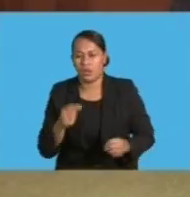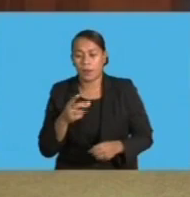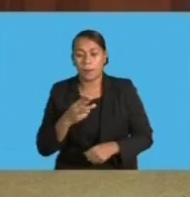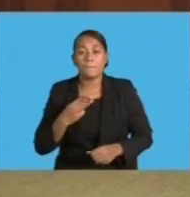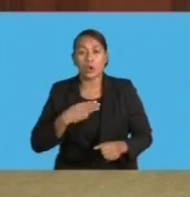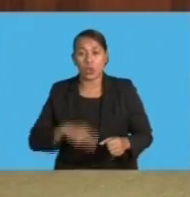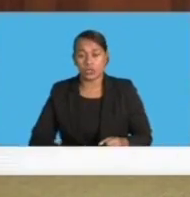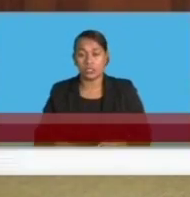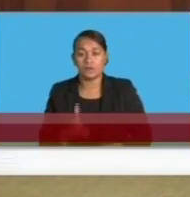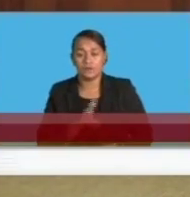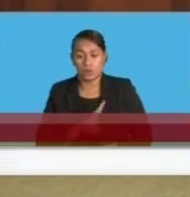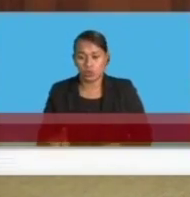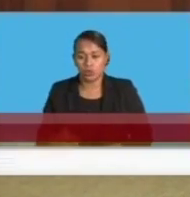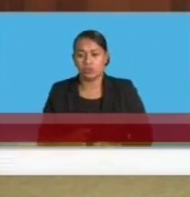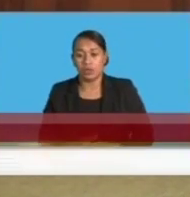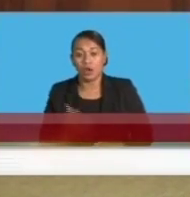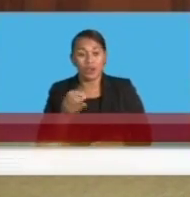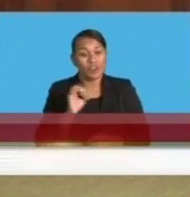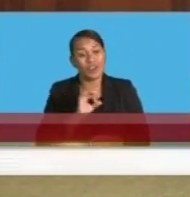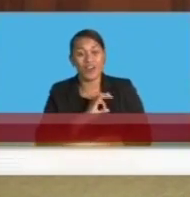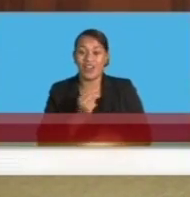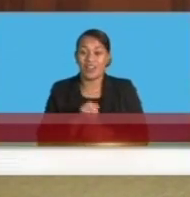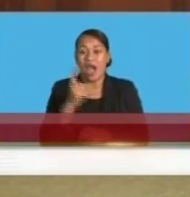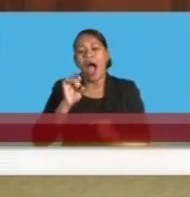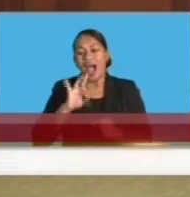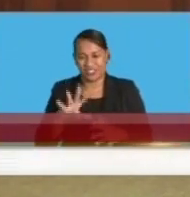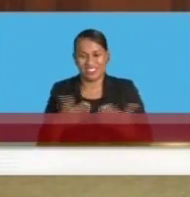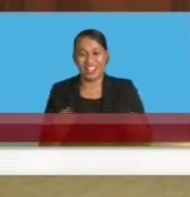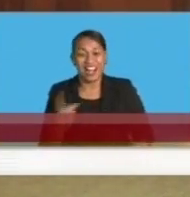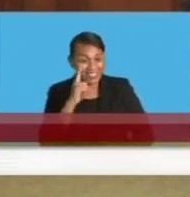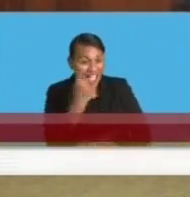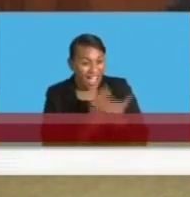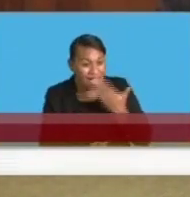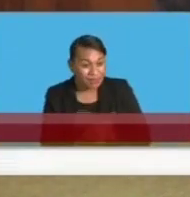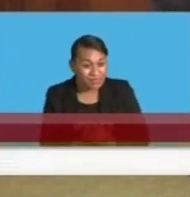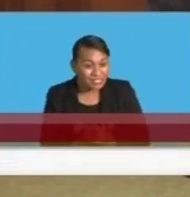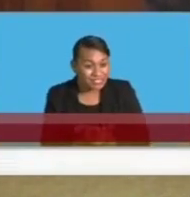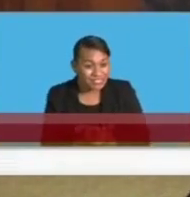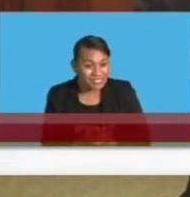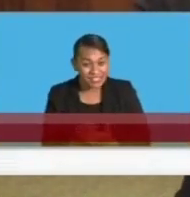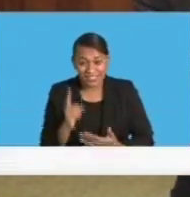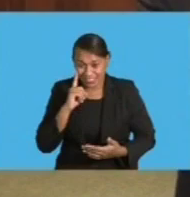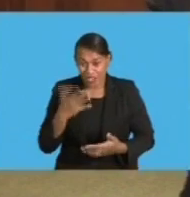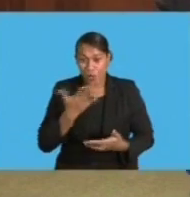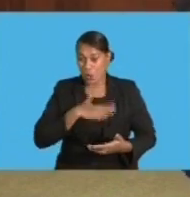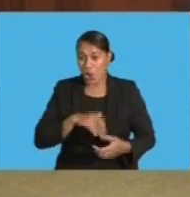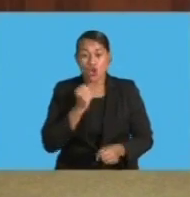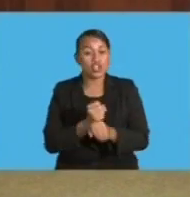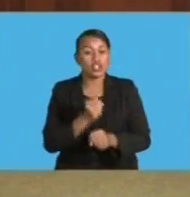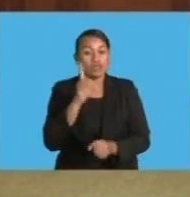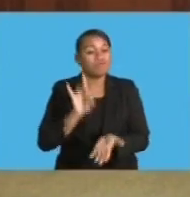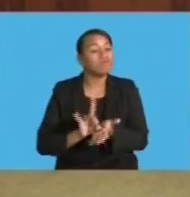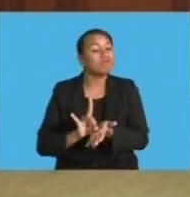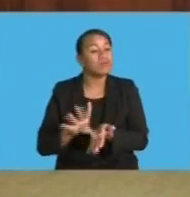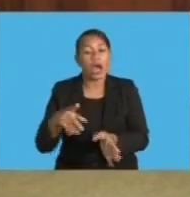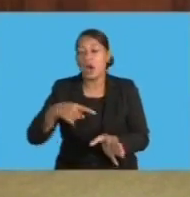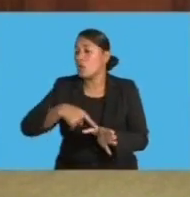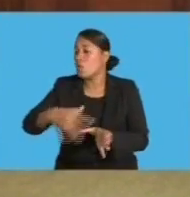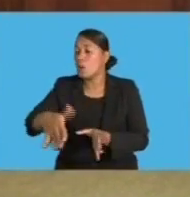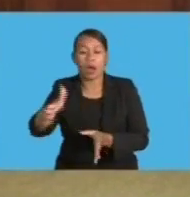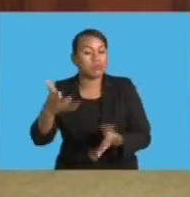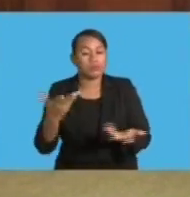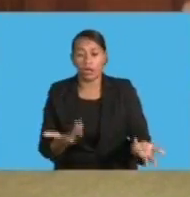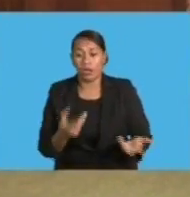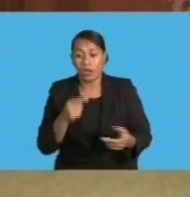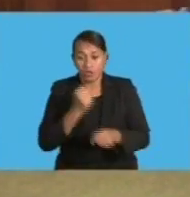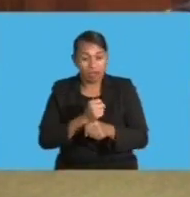You want to put God outside? Expect that. You want to put God in the periphery? Expect that. You want to take God,